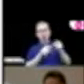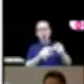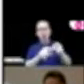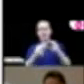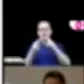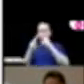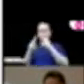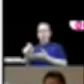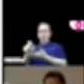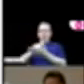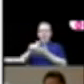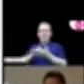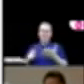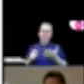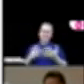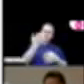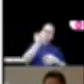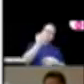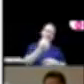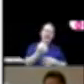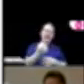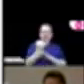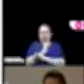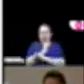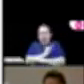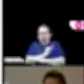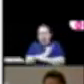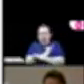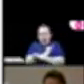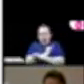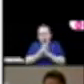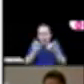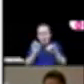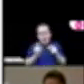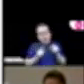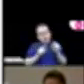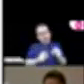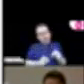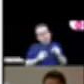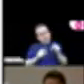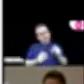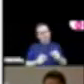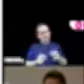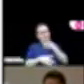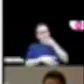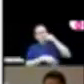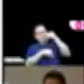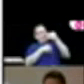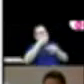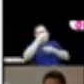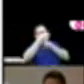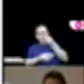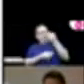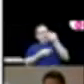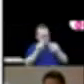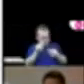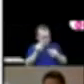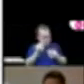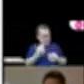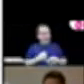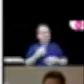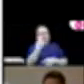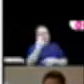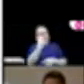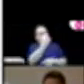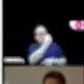go through horrible treatment, having to explain themselves, having to prove that